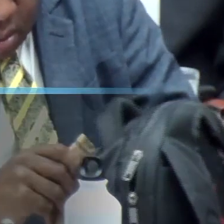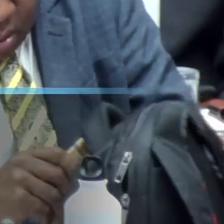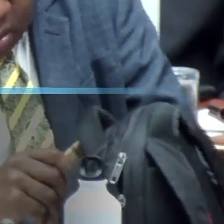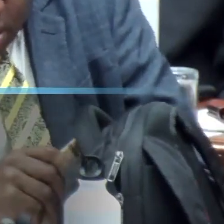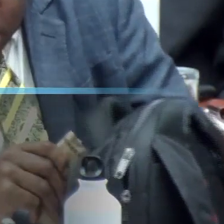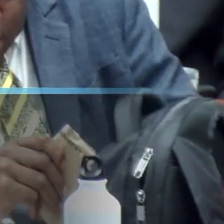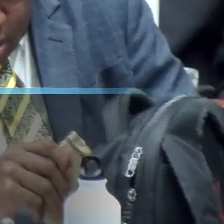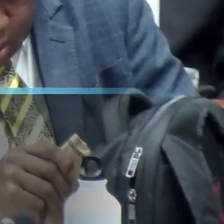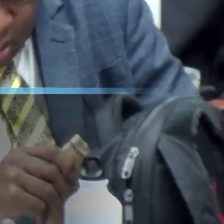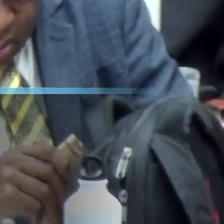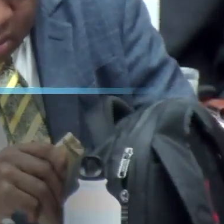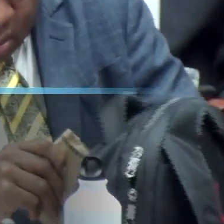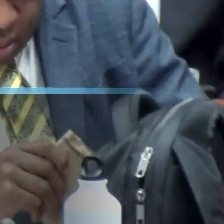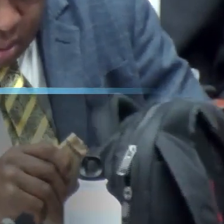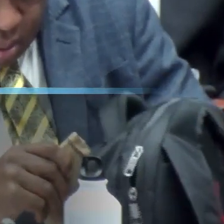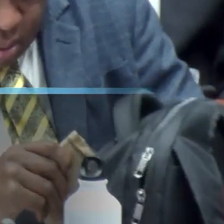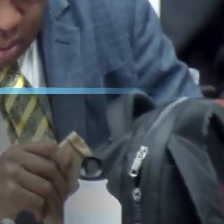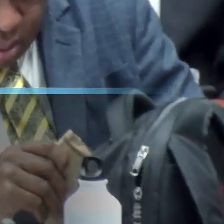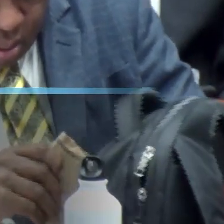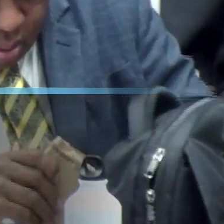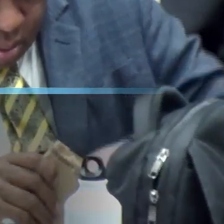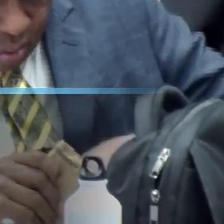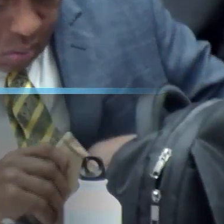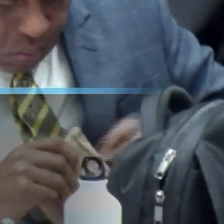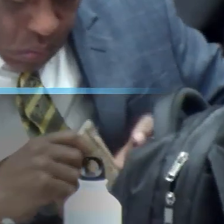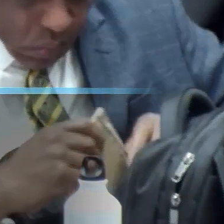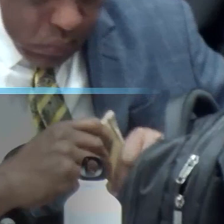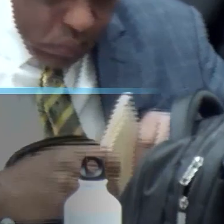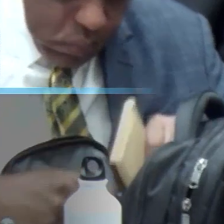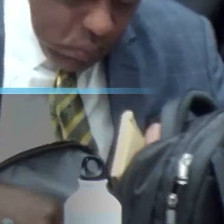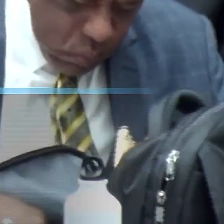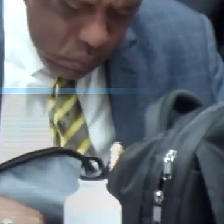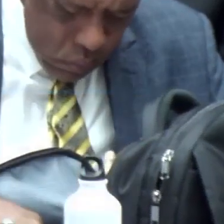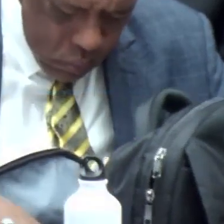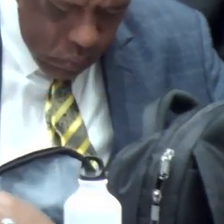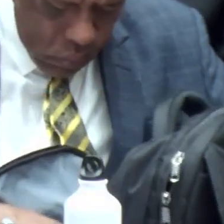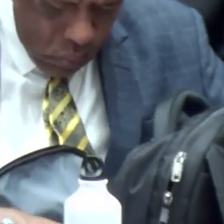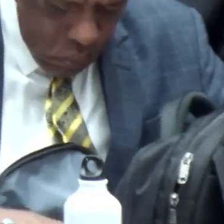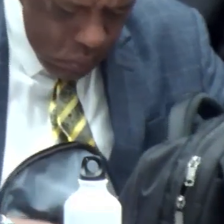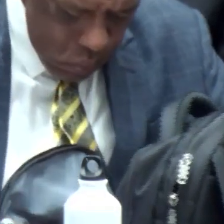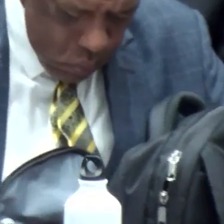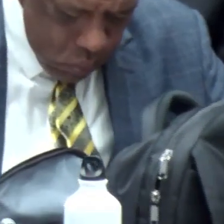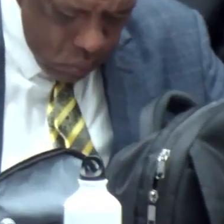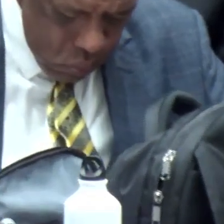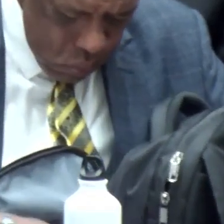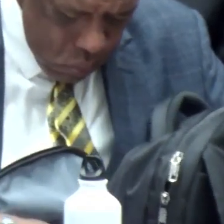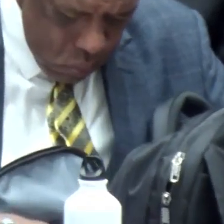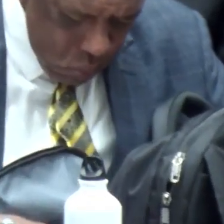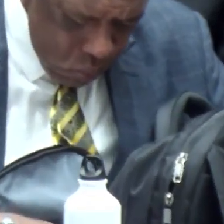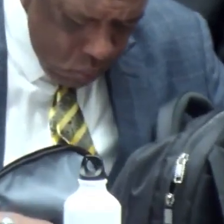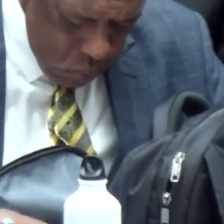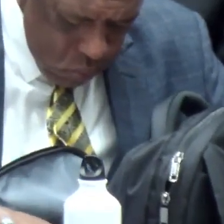I thank Honorable Praveen Bala for raising his concerns regarding the Rarawai Mill. Unfortunately, he hasn't been here yesterday